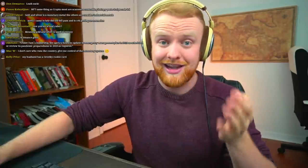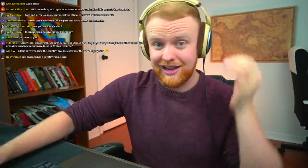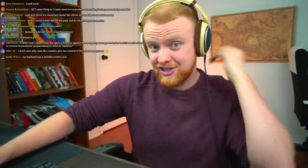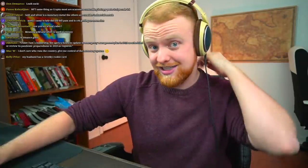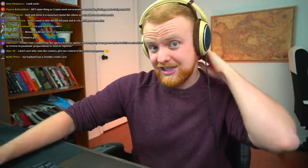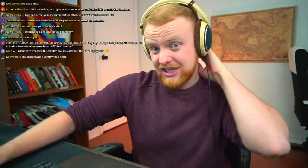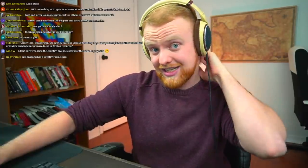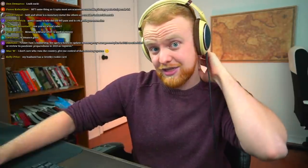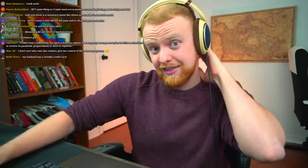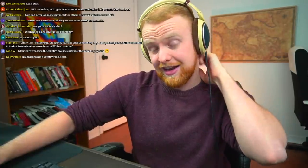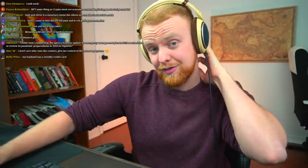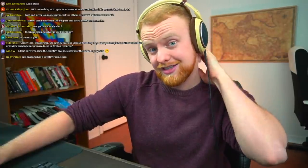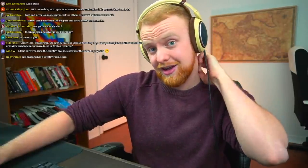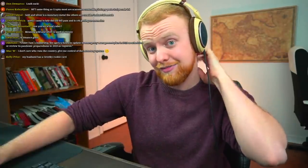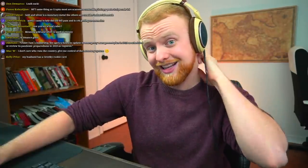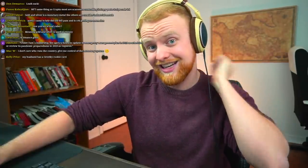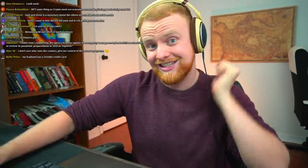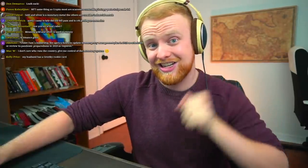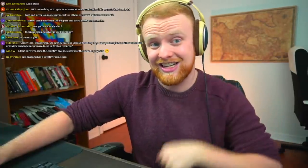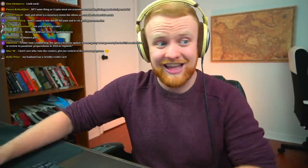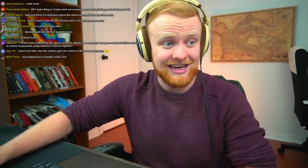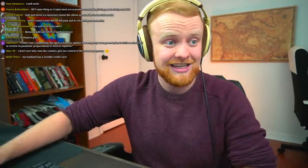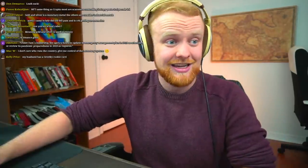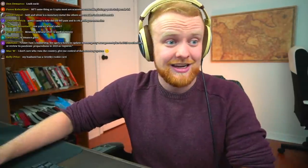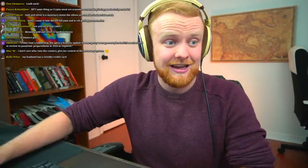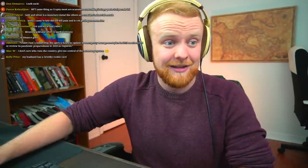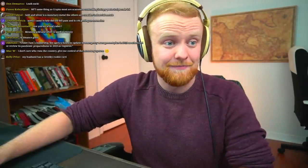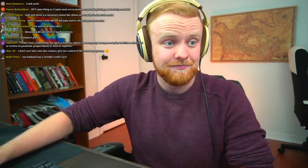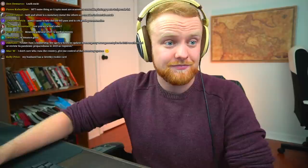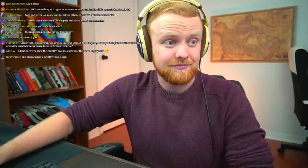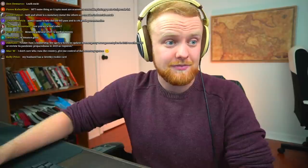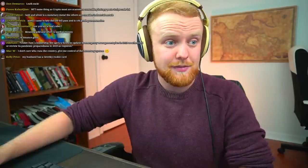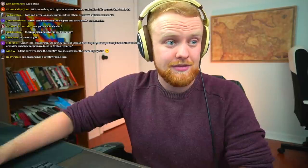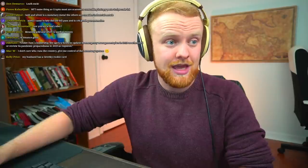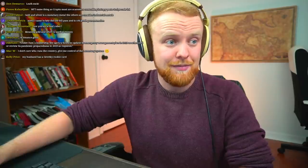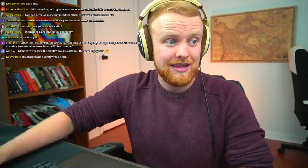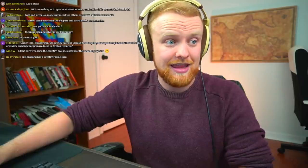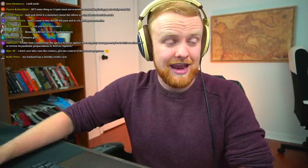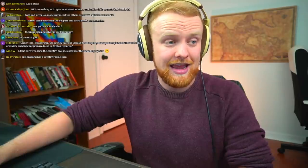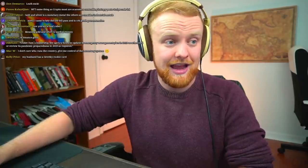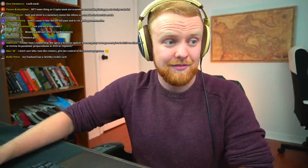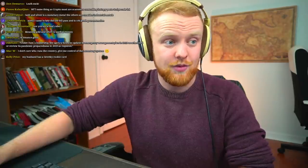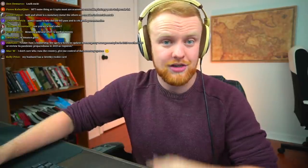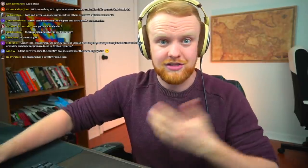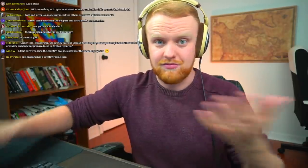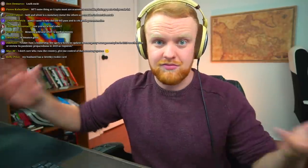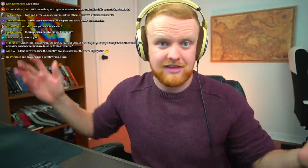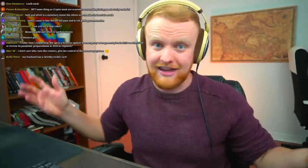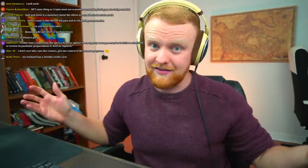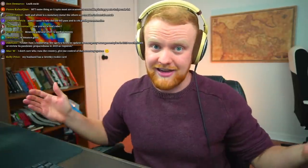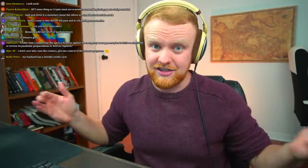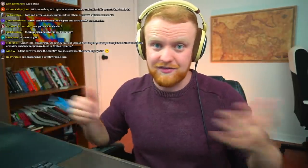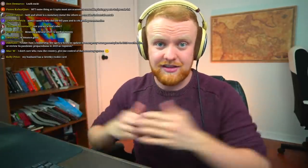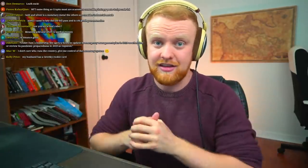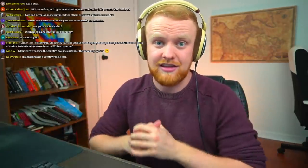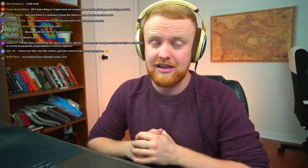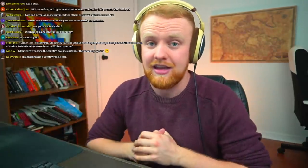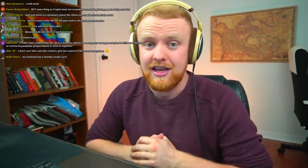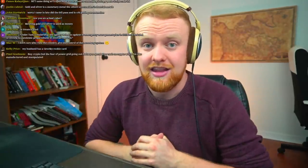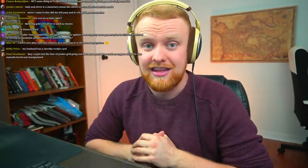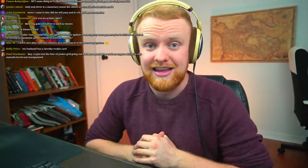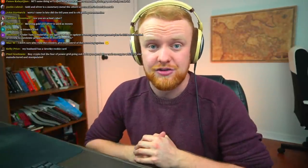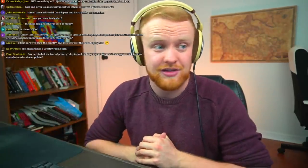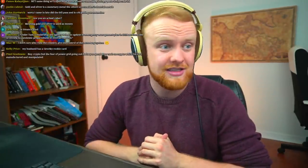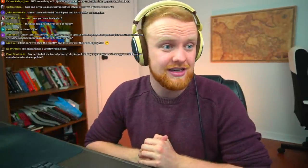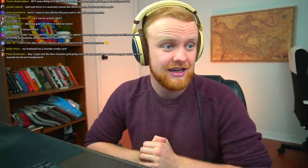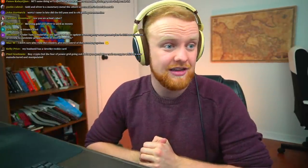paid my HST GST that I was obligated to collect. But then I'm going to take advantage of